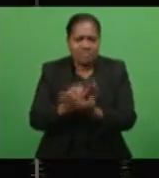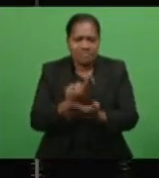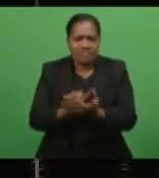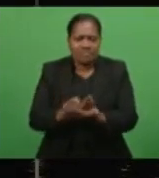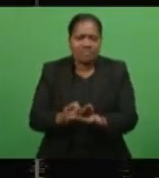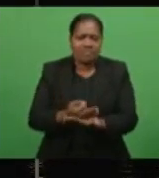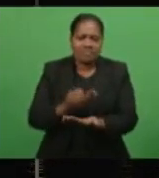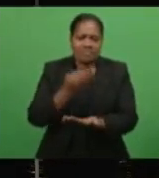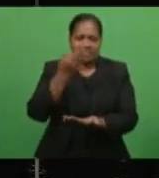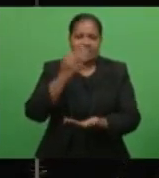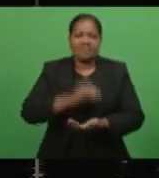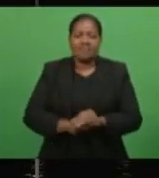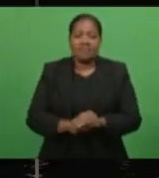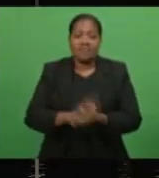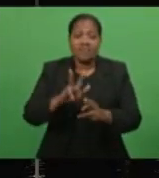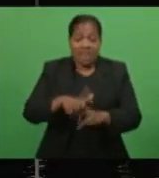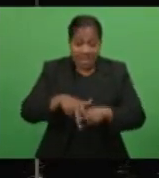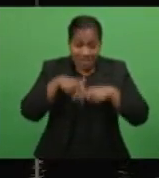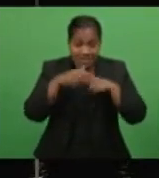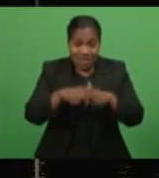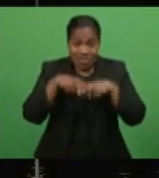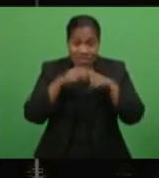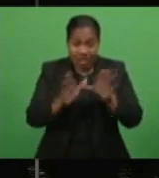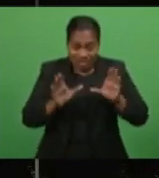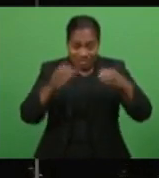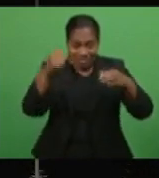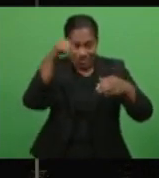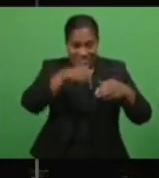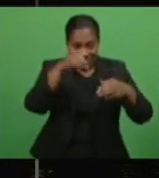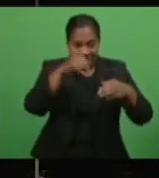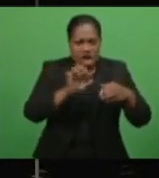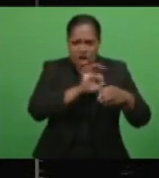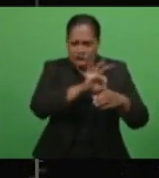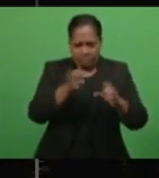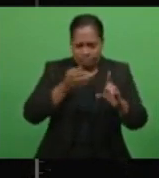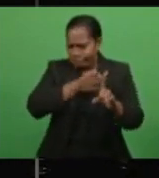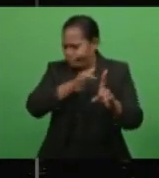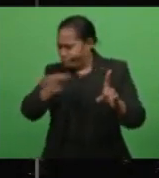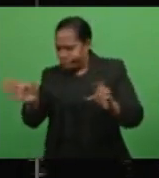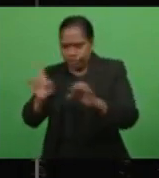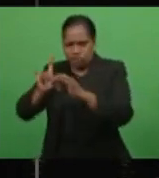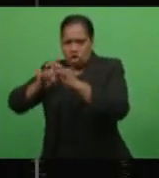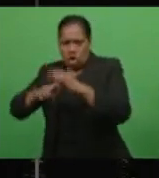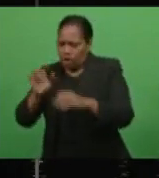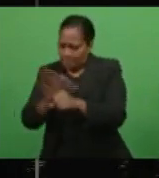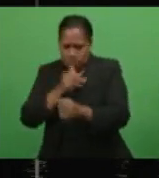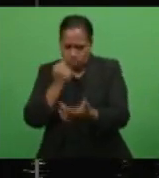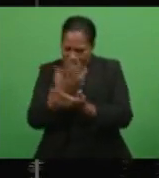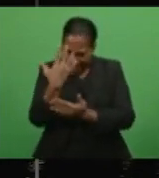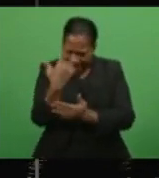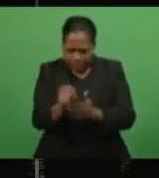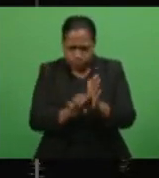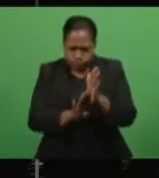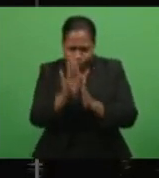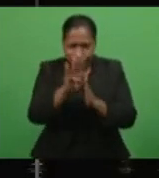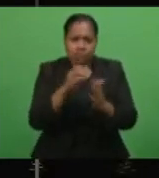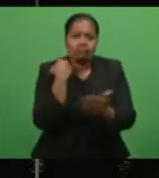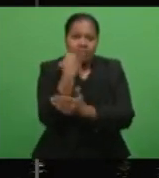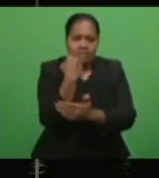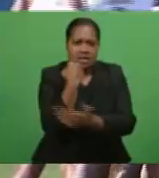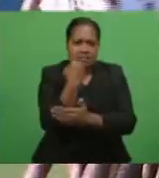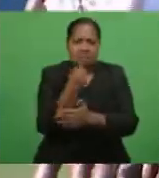The Nandronga Rugby Club has not deviated from its goal to ensure the development of rugby at the grassroots level.